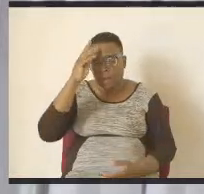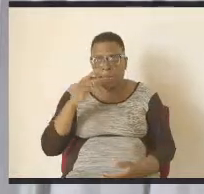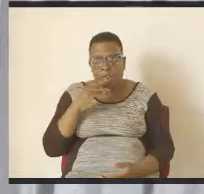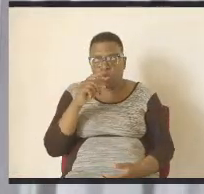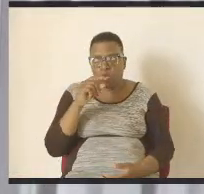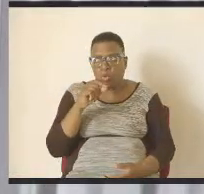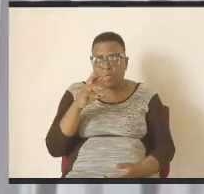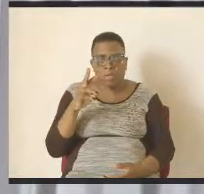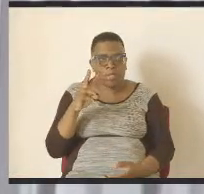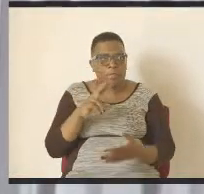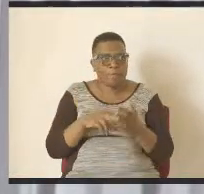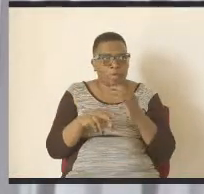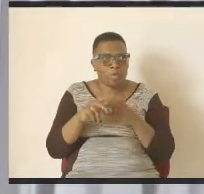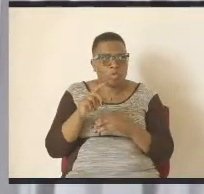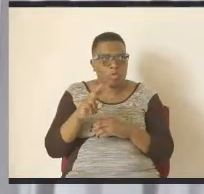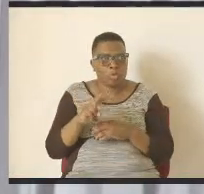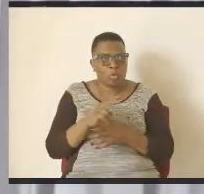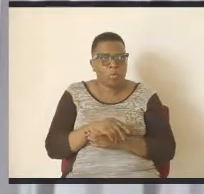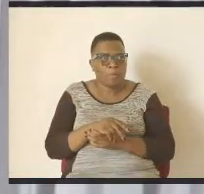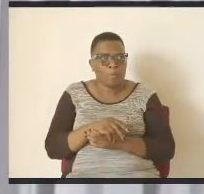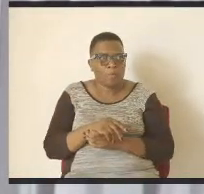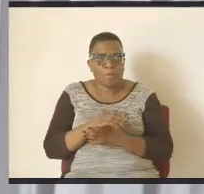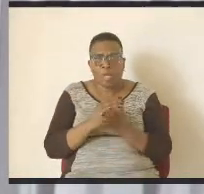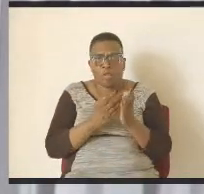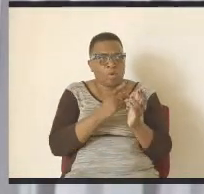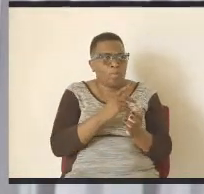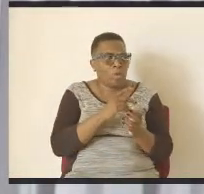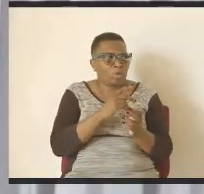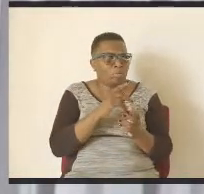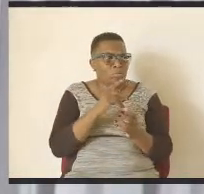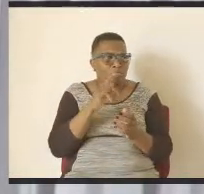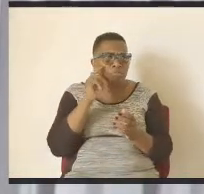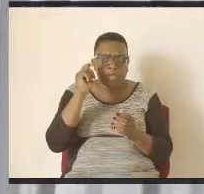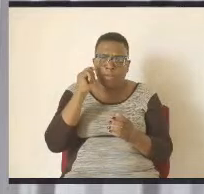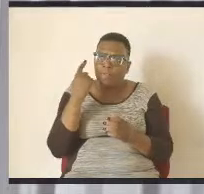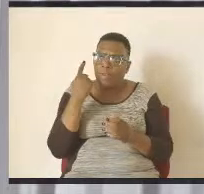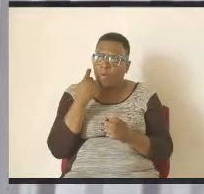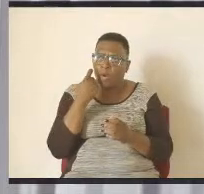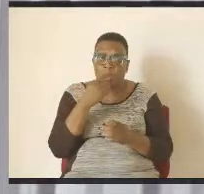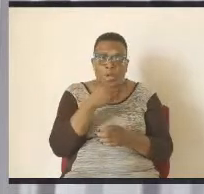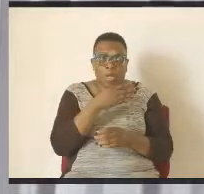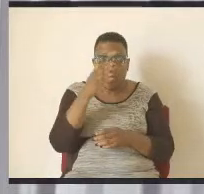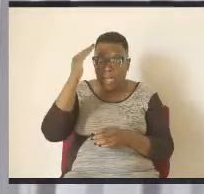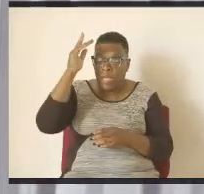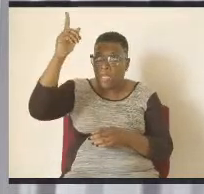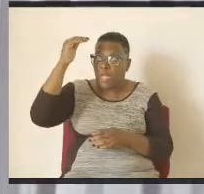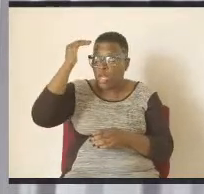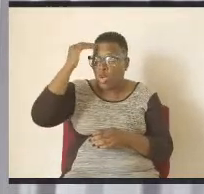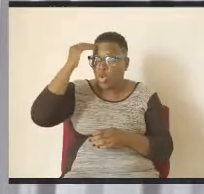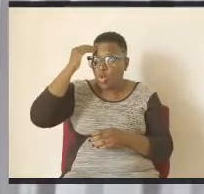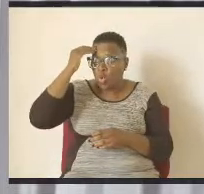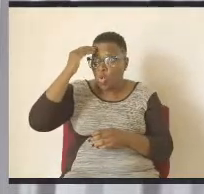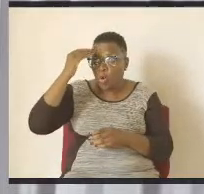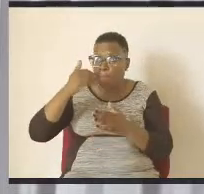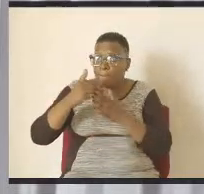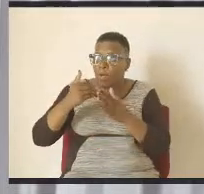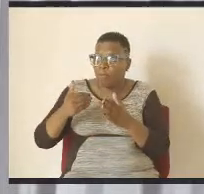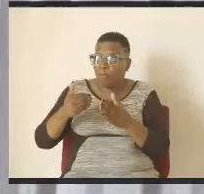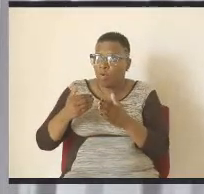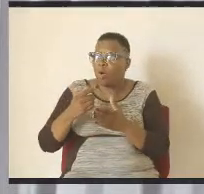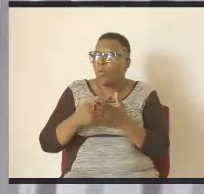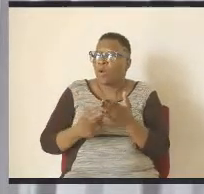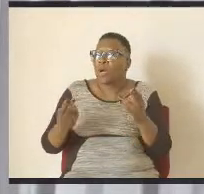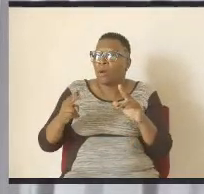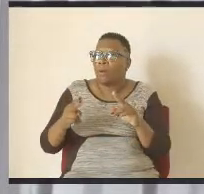the fact that he knew ahead of time what was going to happen to him, and yet he went all the way for